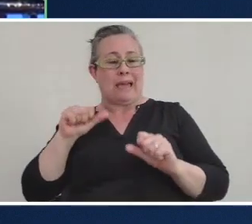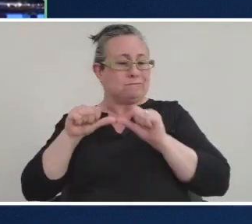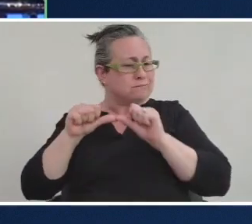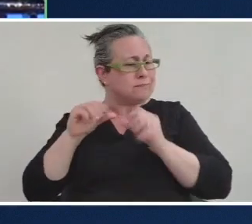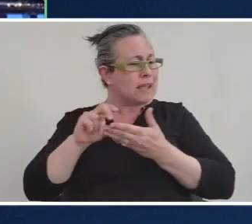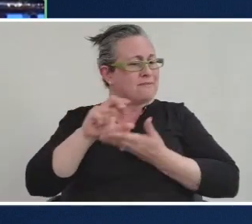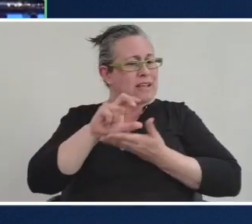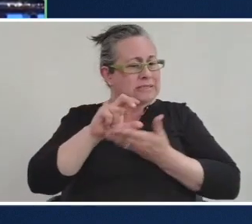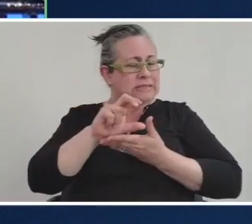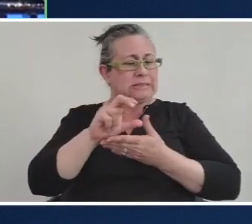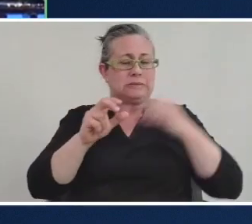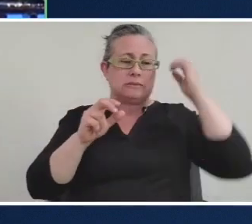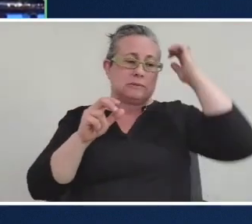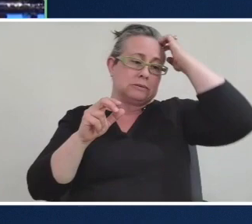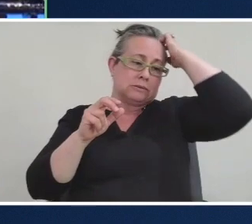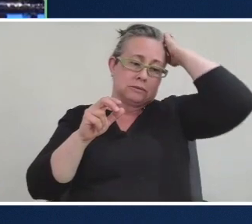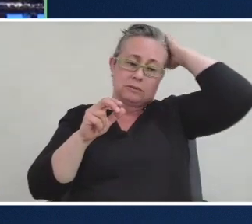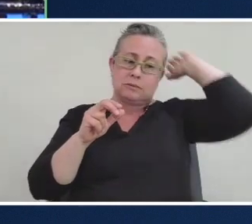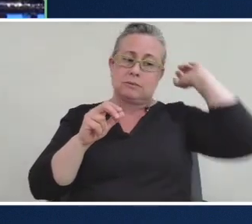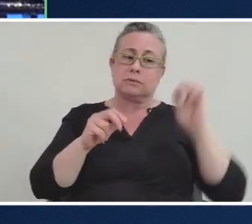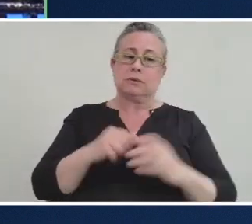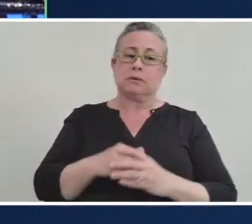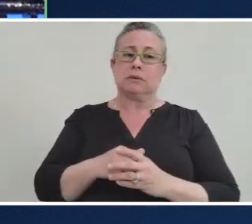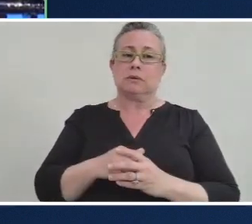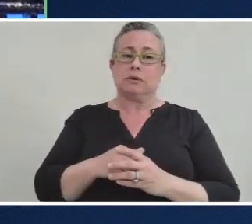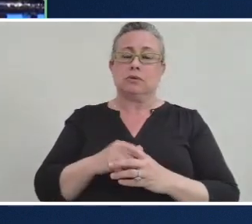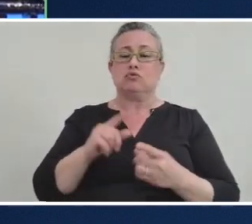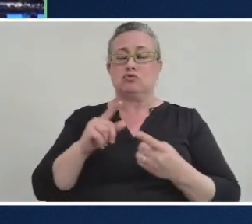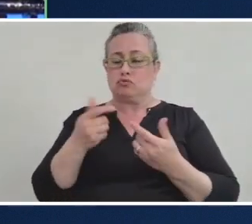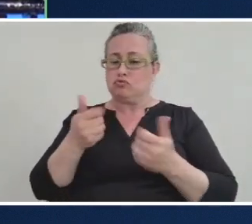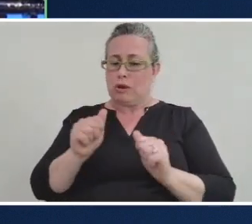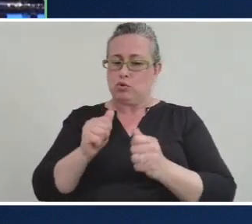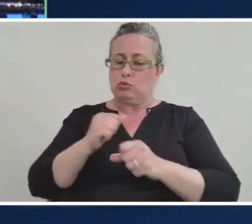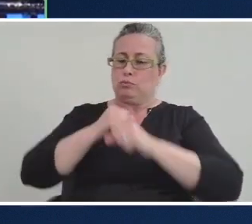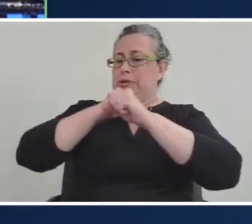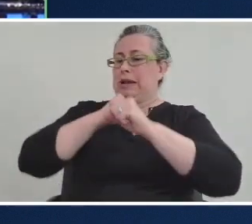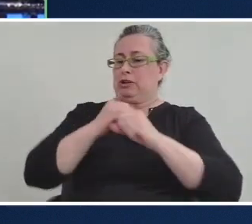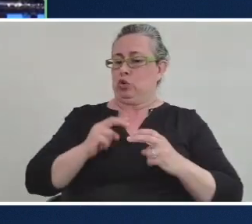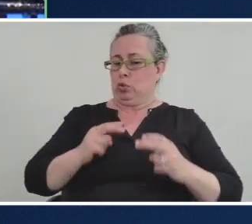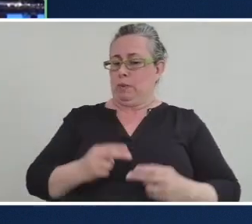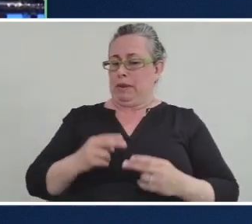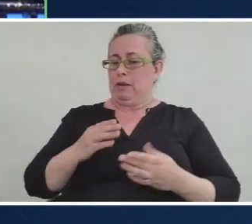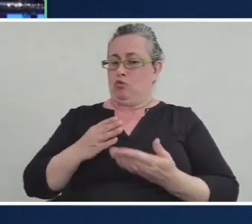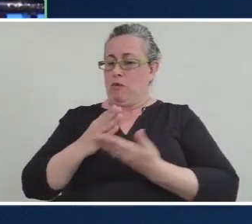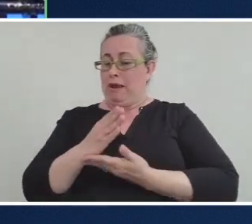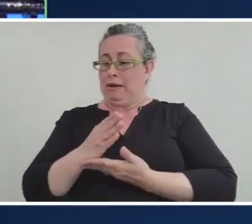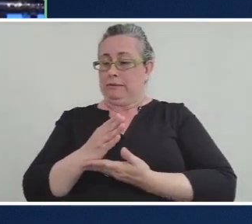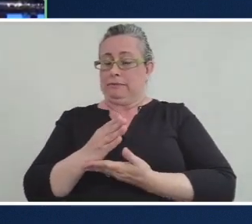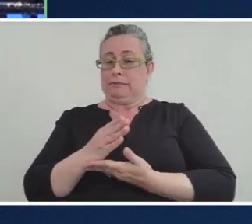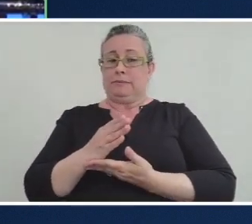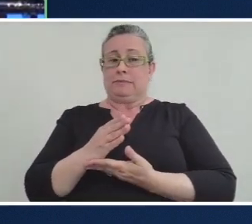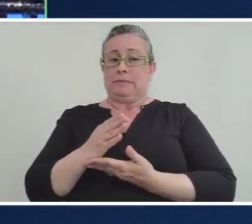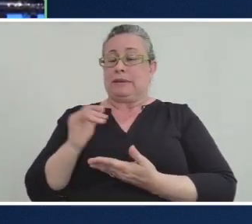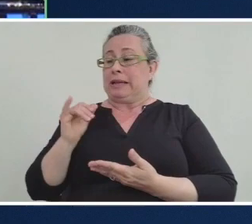such development efforts for protecting human rights. As long as corruption is not uprooted, then we will